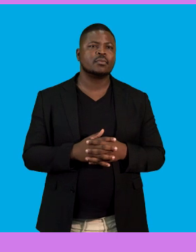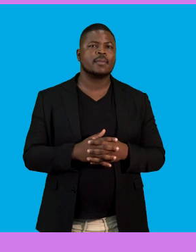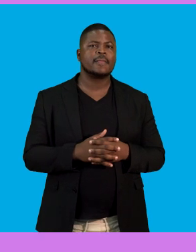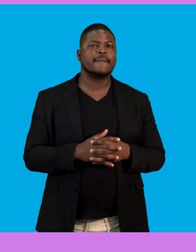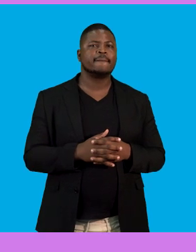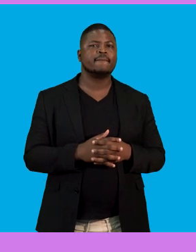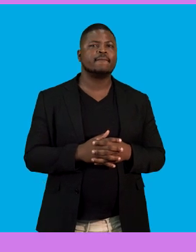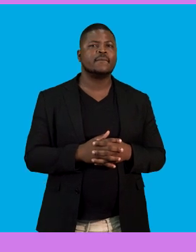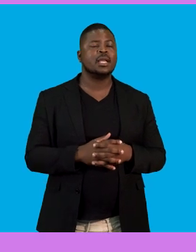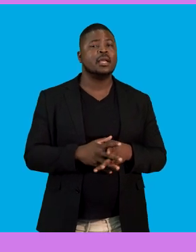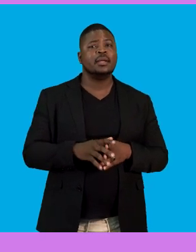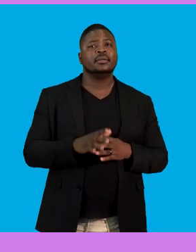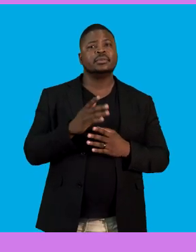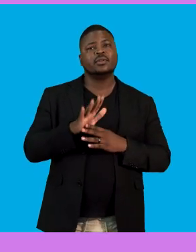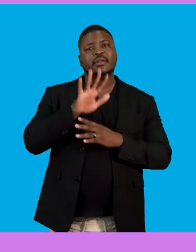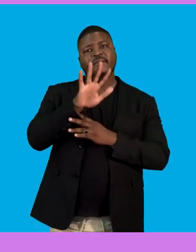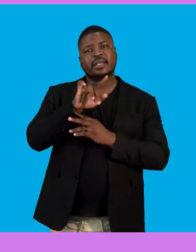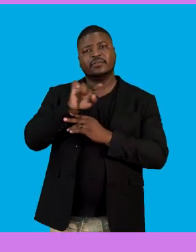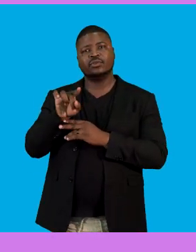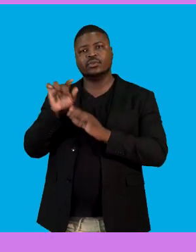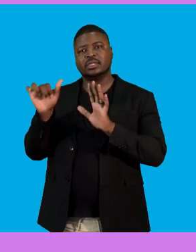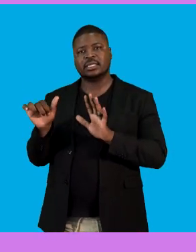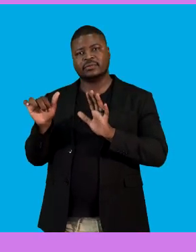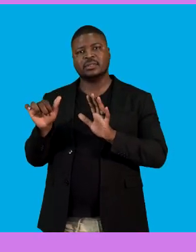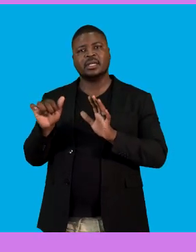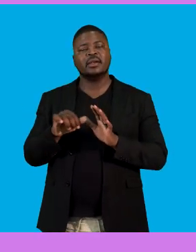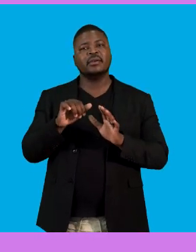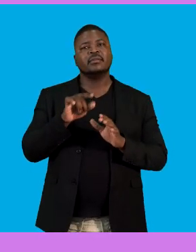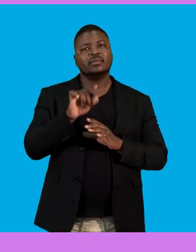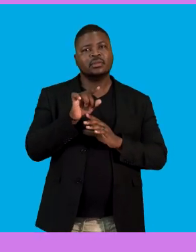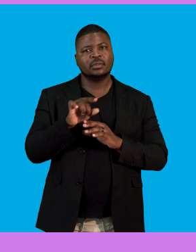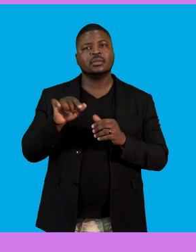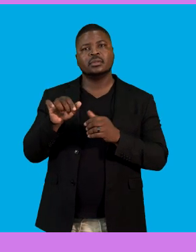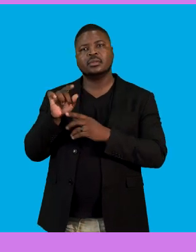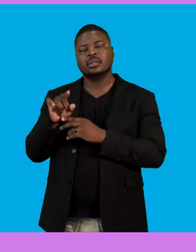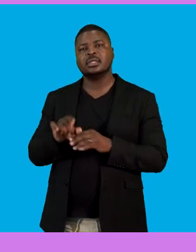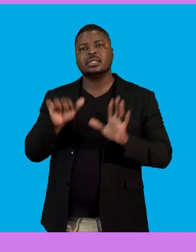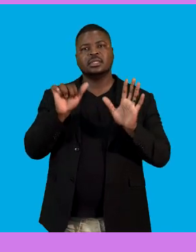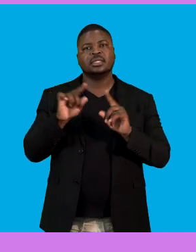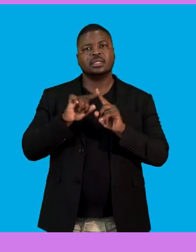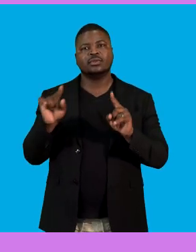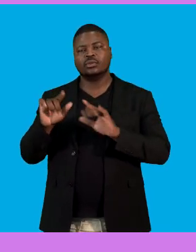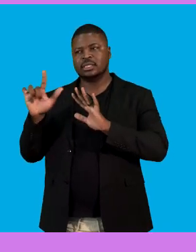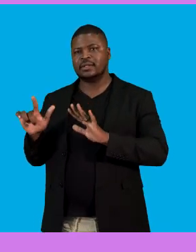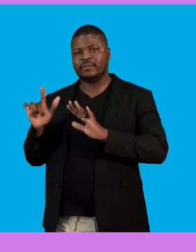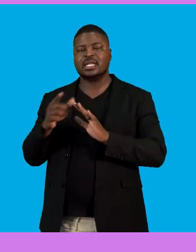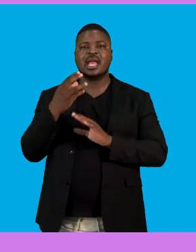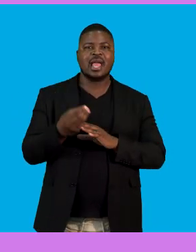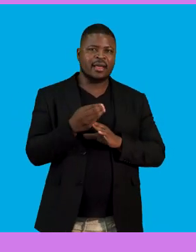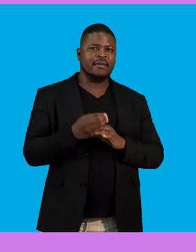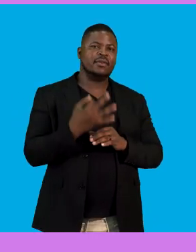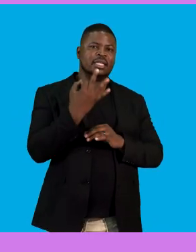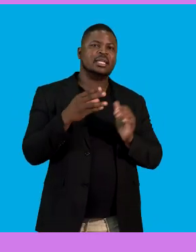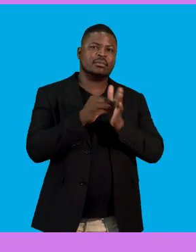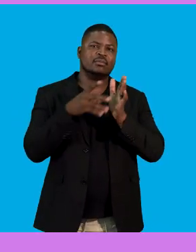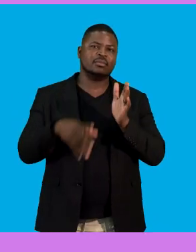5 to 6 hours, we've got 7 learners, but between 6 to 7, we've got only 3 learners.